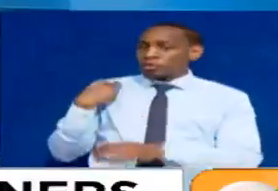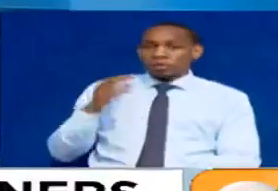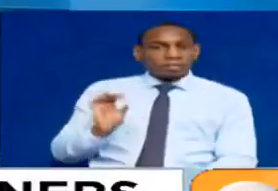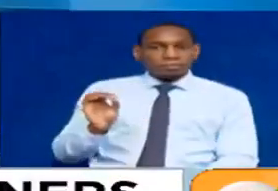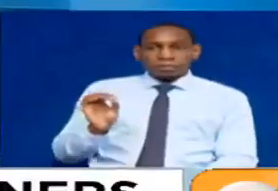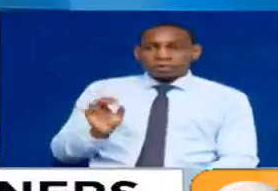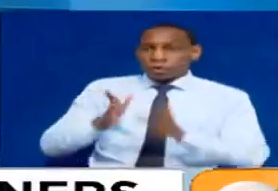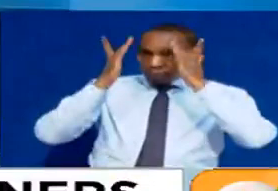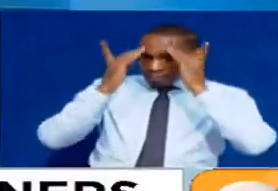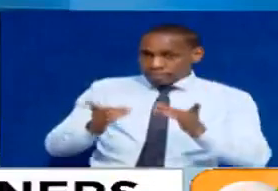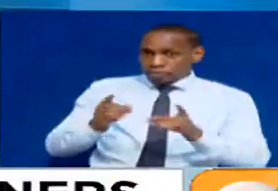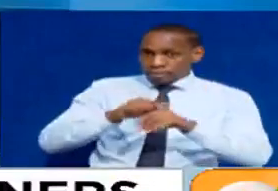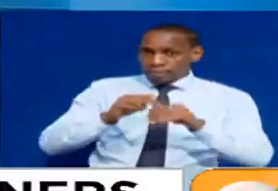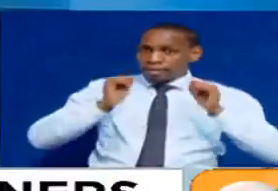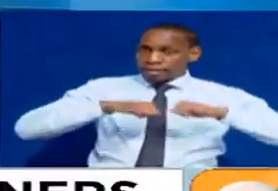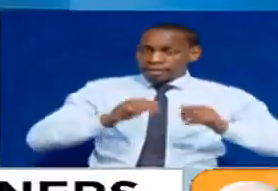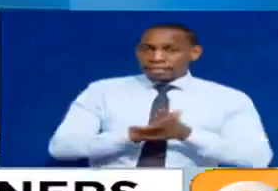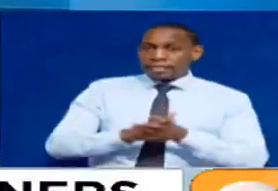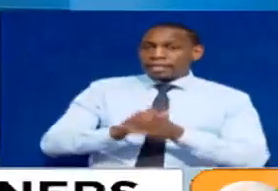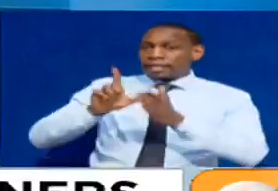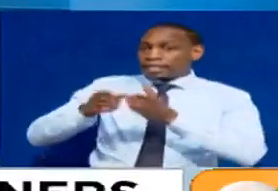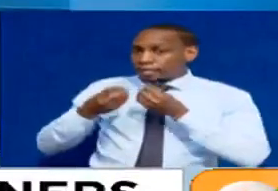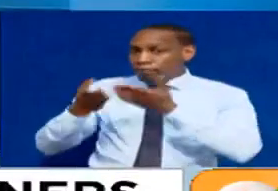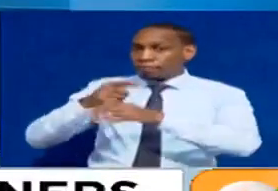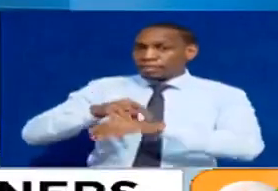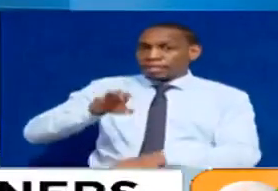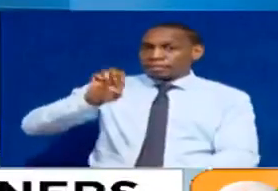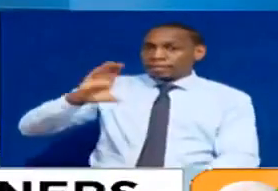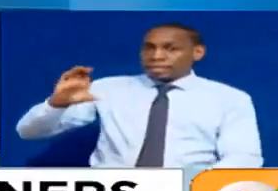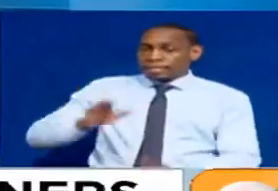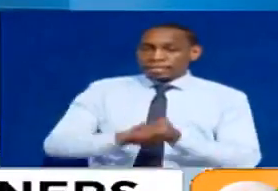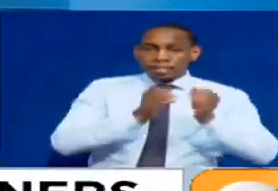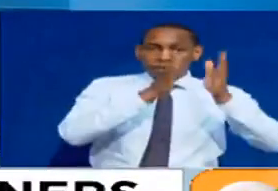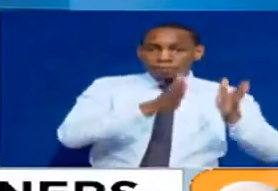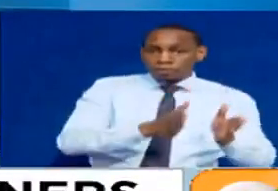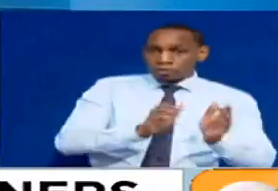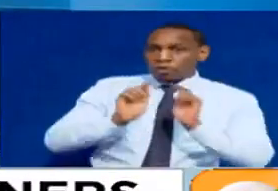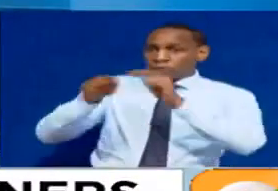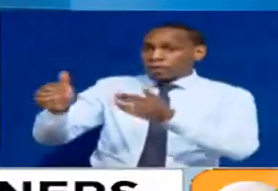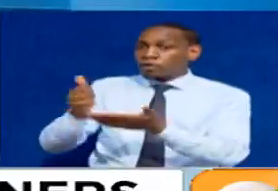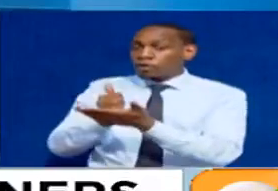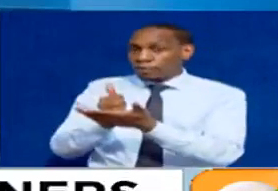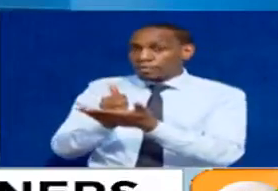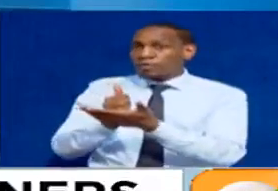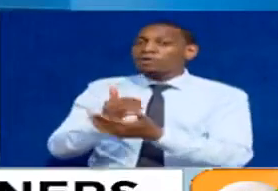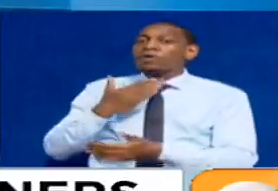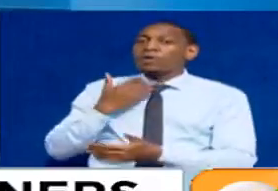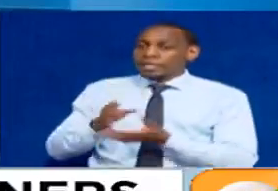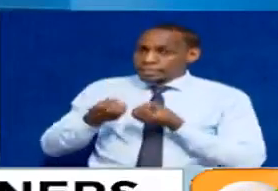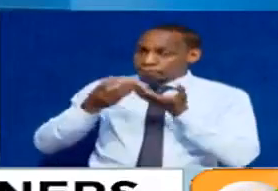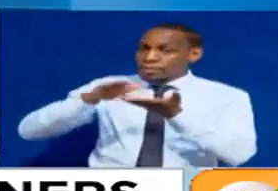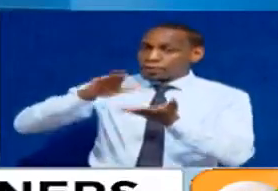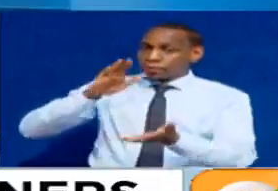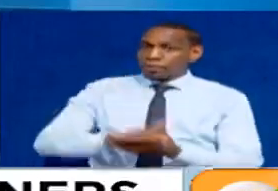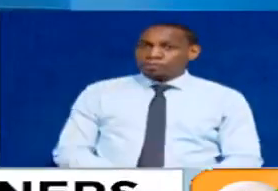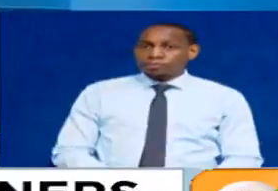consulted when the decision was made and only learned about it when EACC detectives came to our office seeking